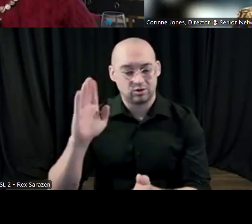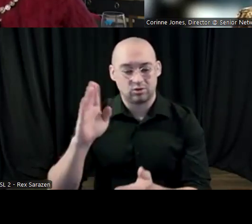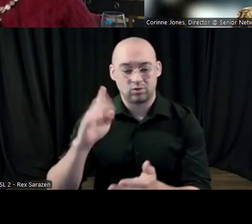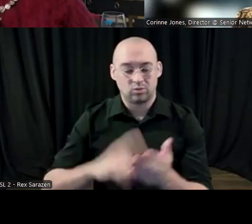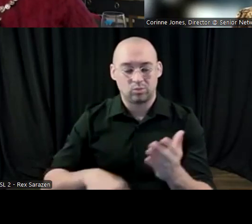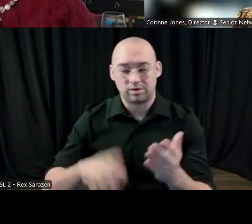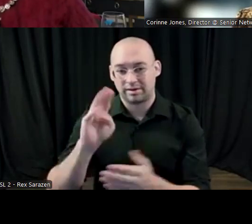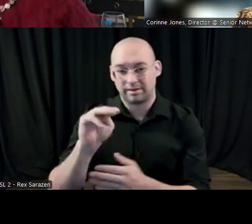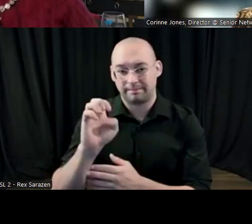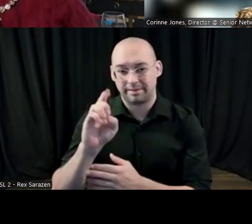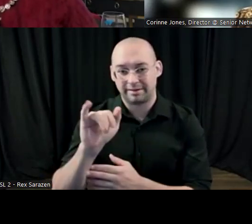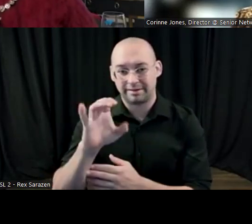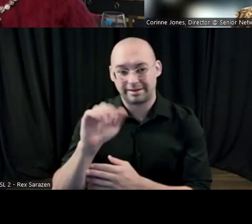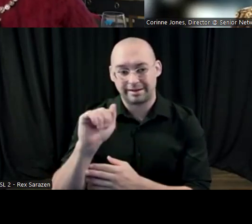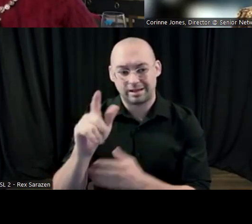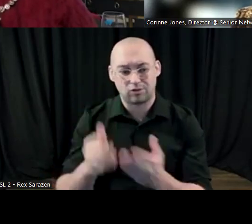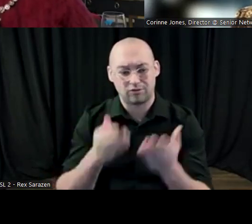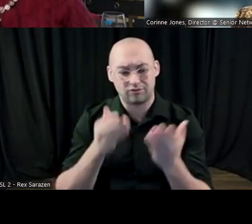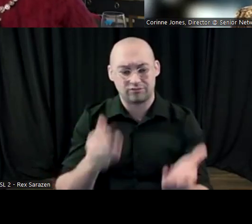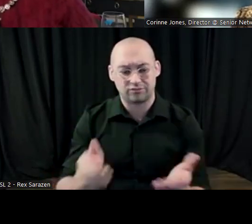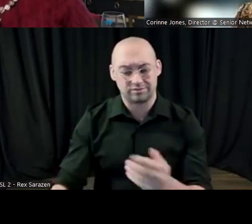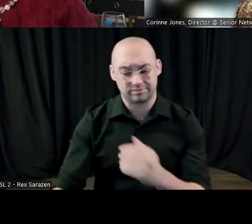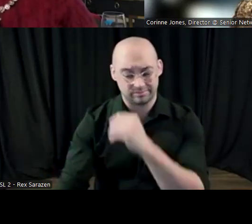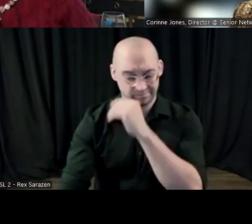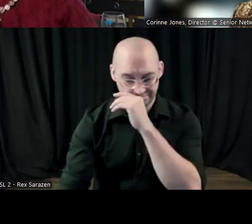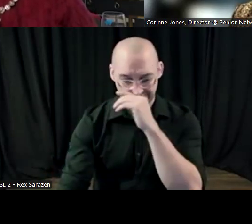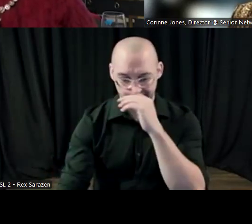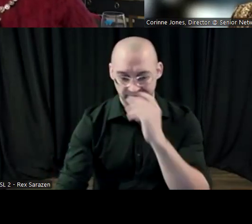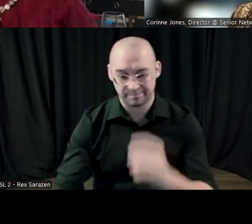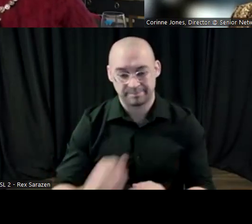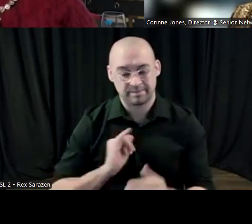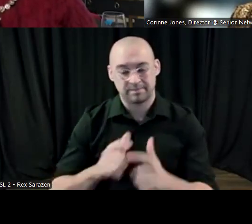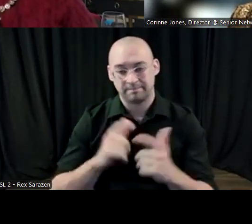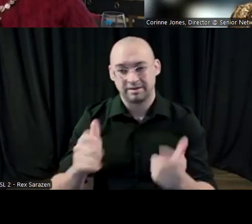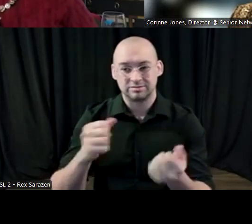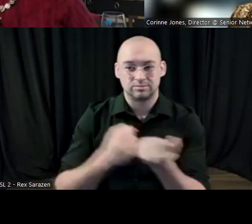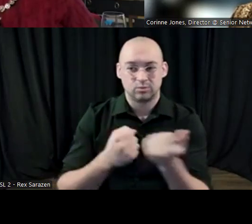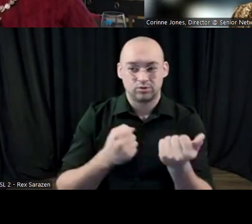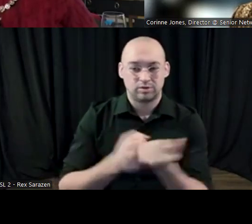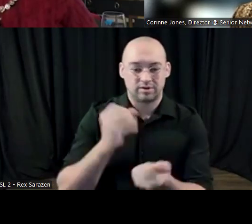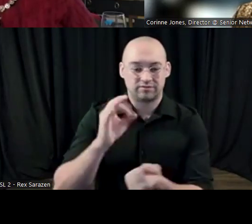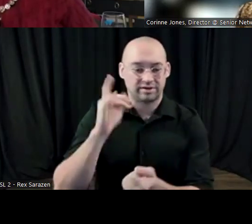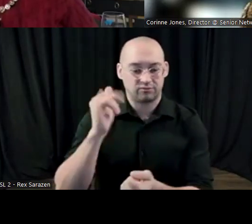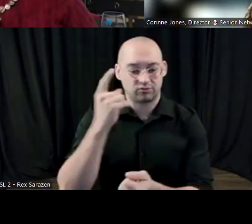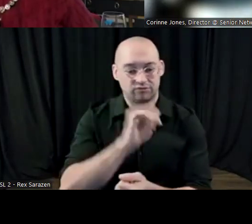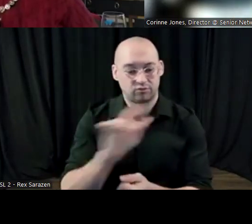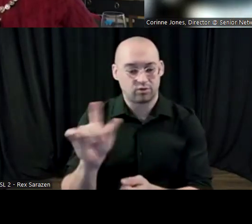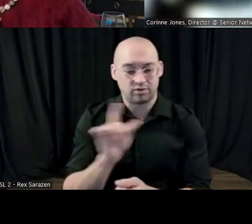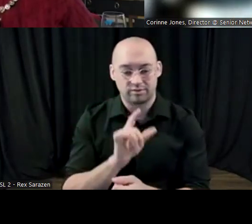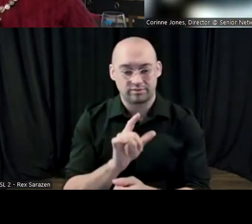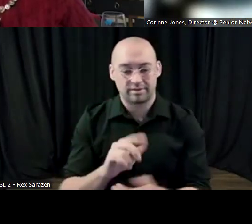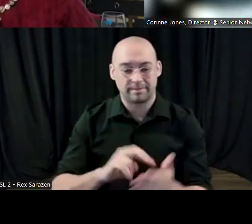offered. I didn't know what they were eligible for. And I'm a big proponent of California for All, which means the